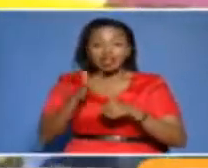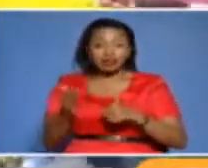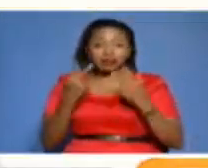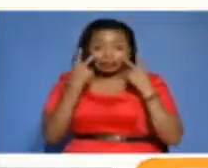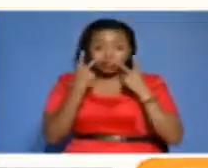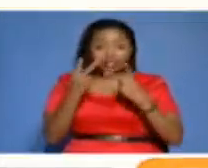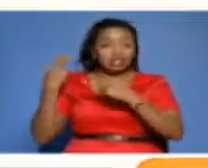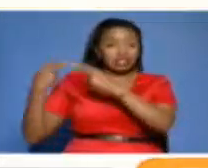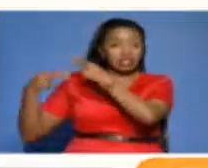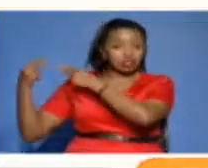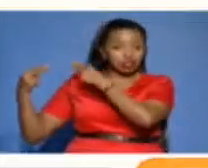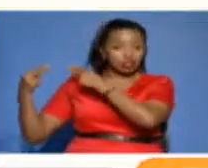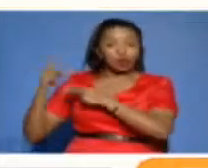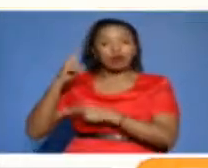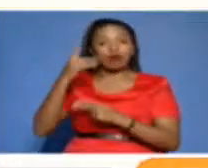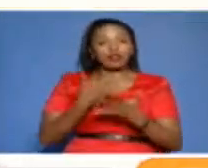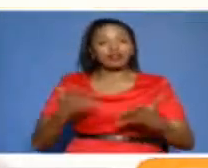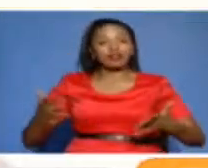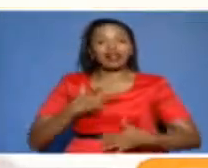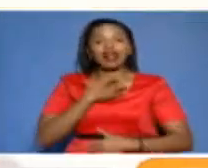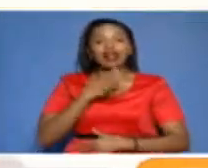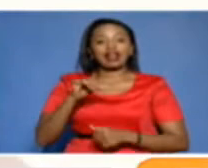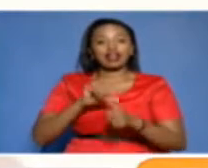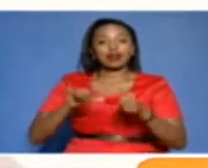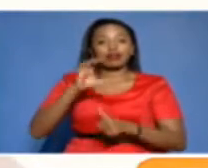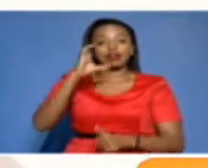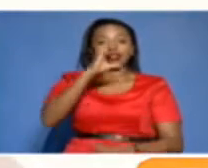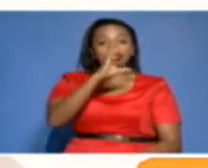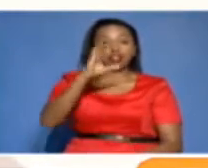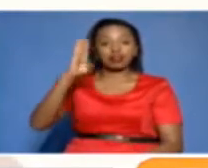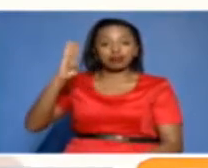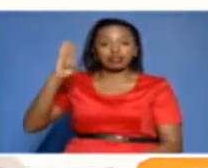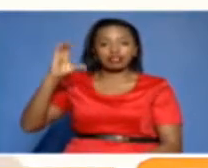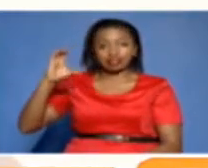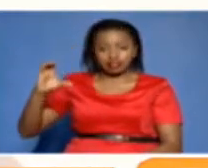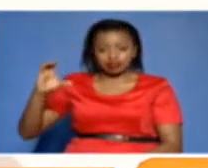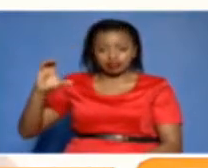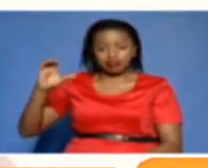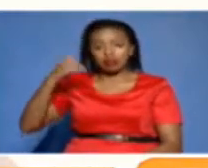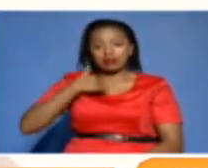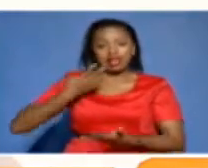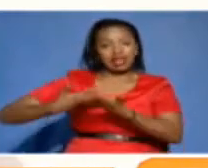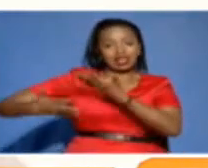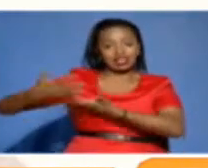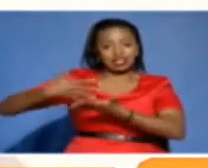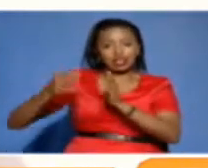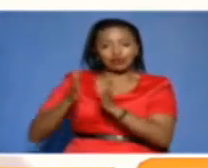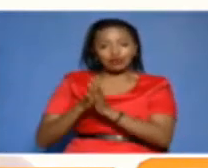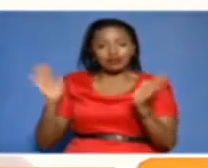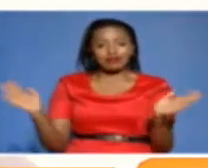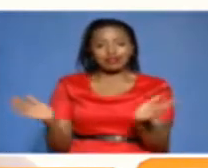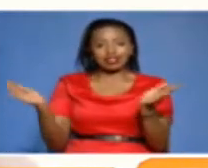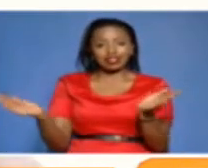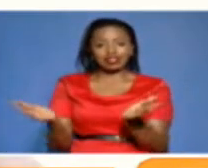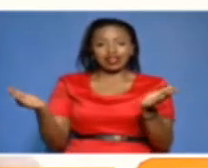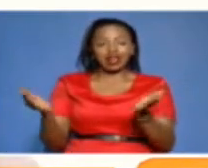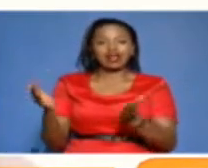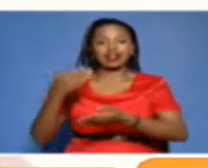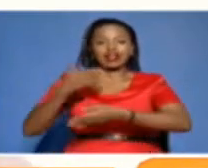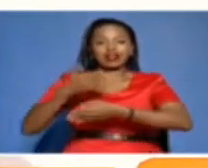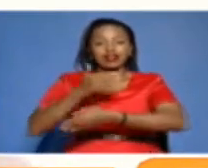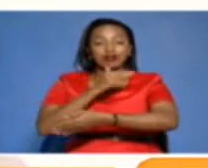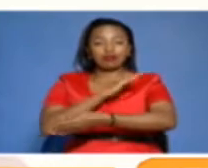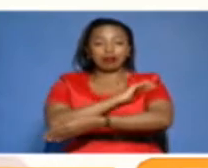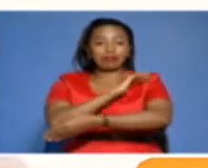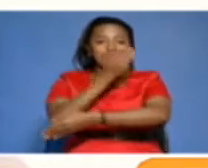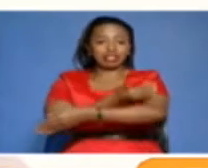in history of national exams. One thing I like about the CBC, because I'm interacting with it on a mentoring and capacity